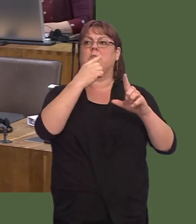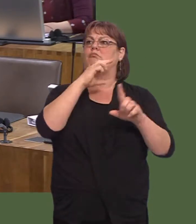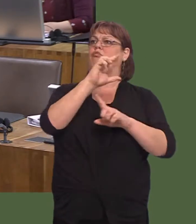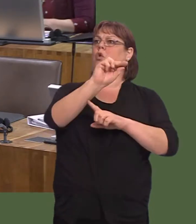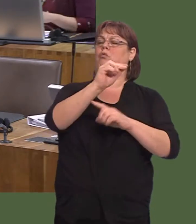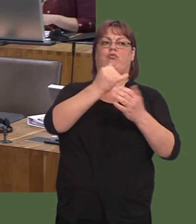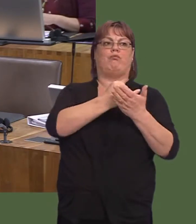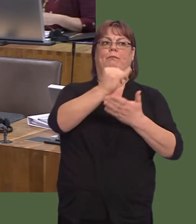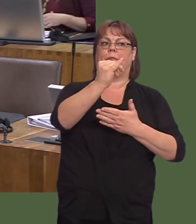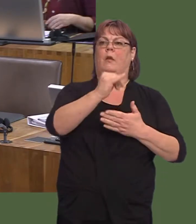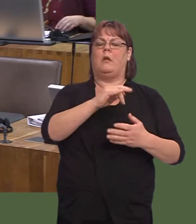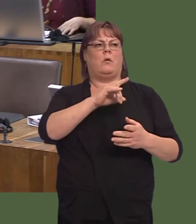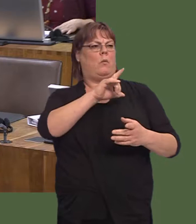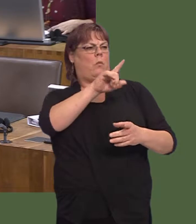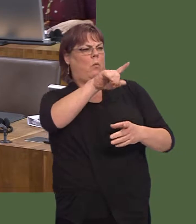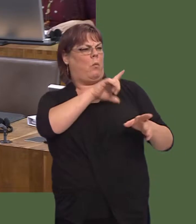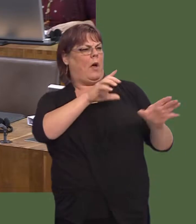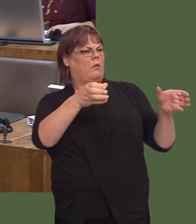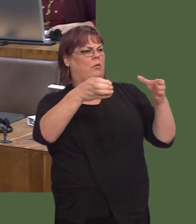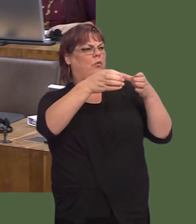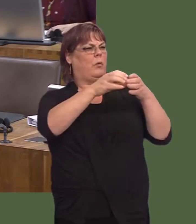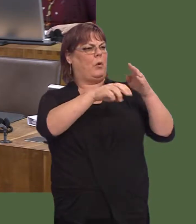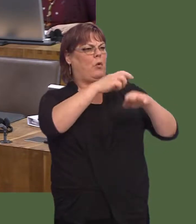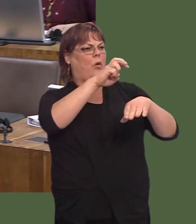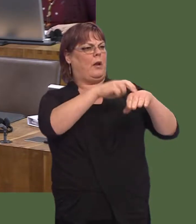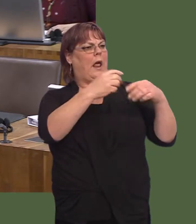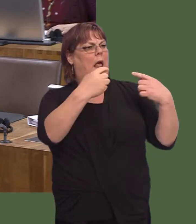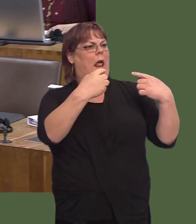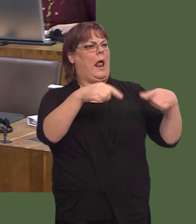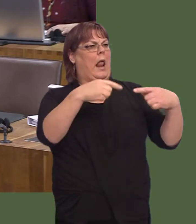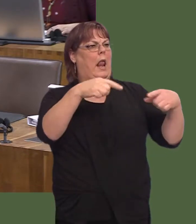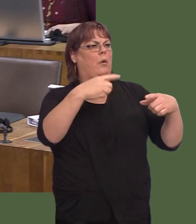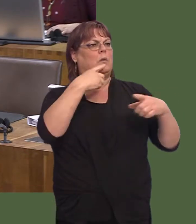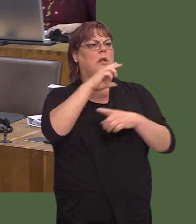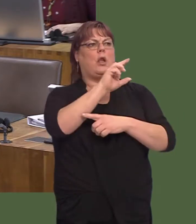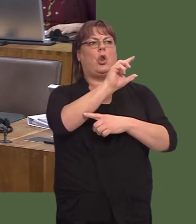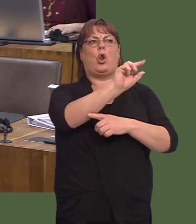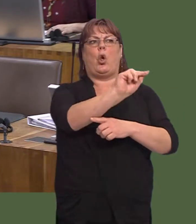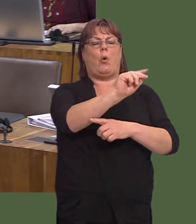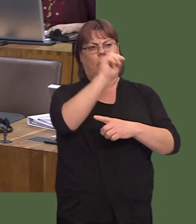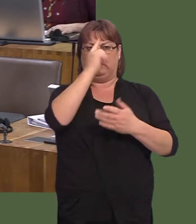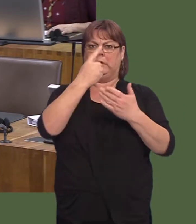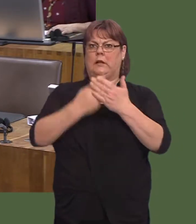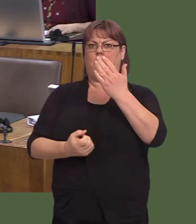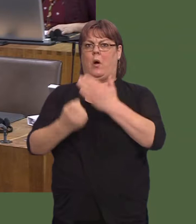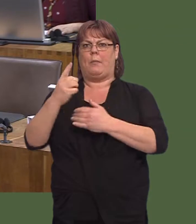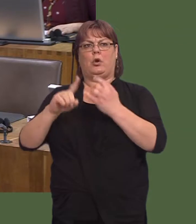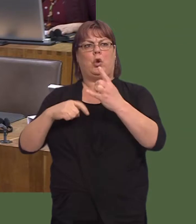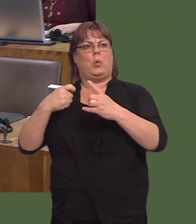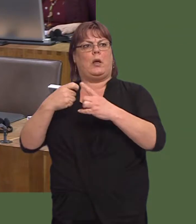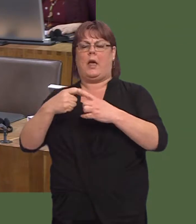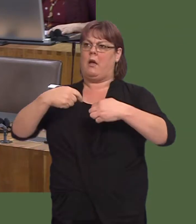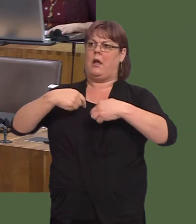asks the question why it is that a small party in Northern Ireland has the ability to have a veto over what is good for the UK in